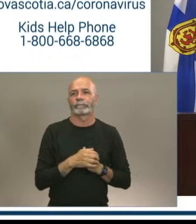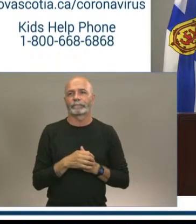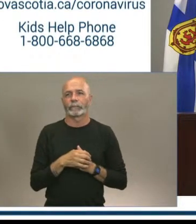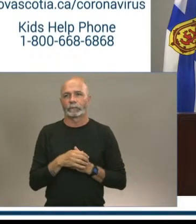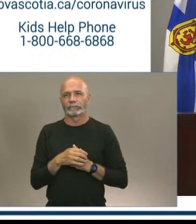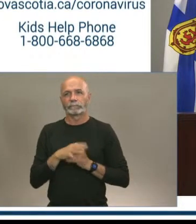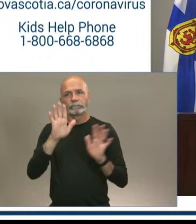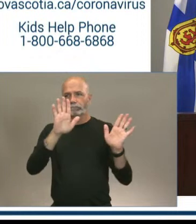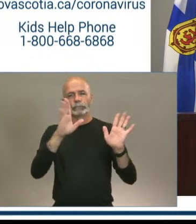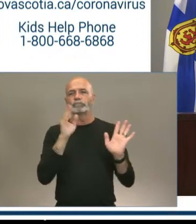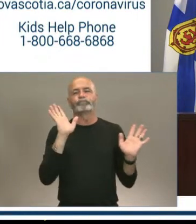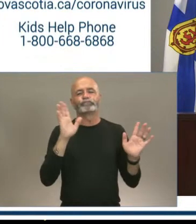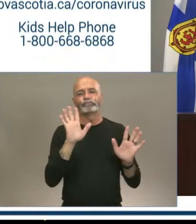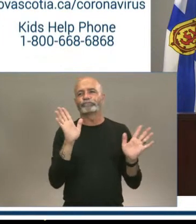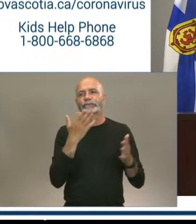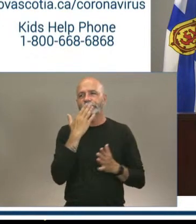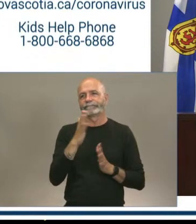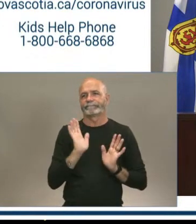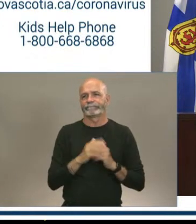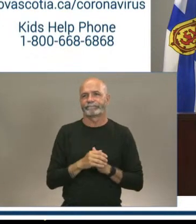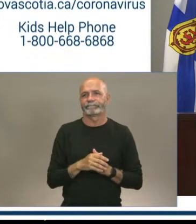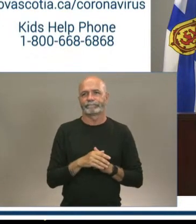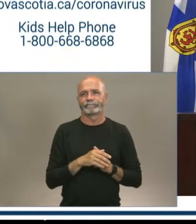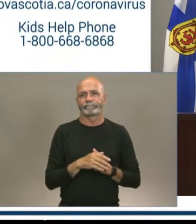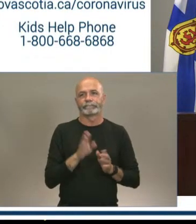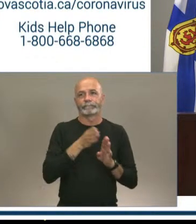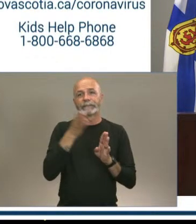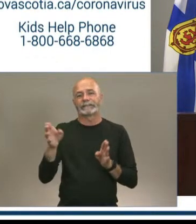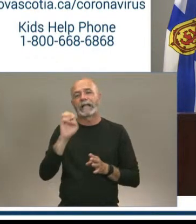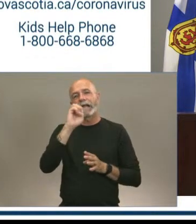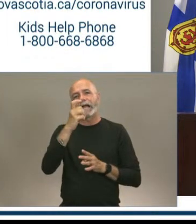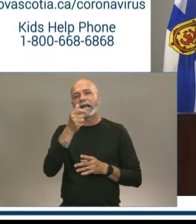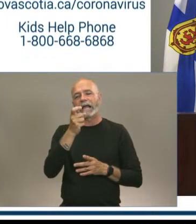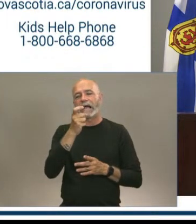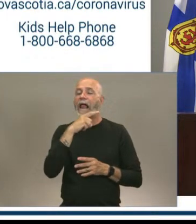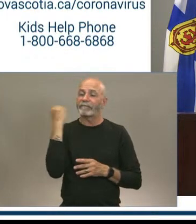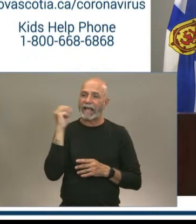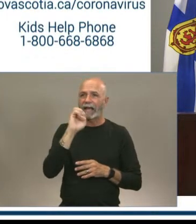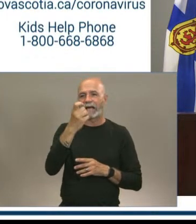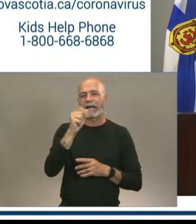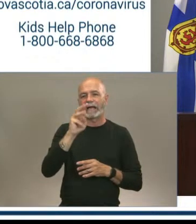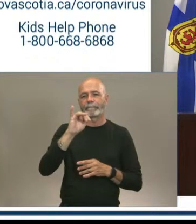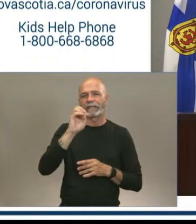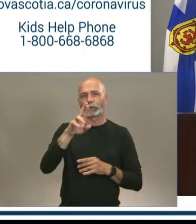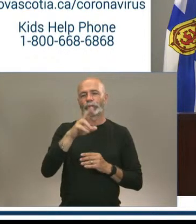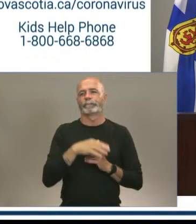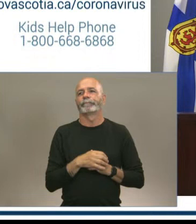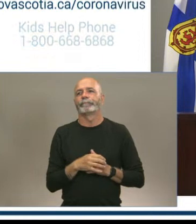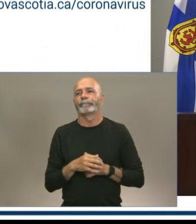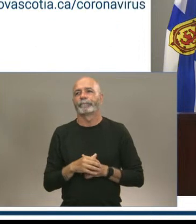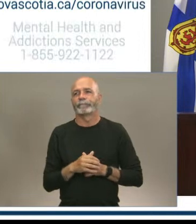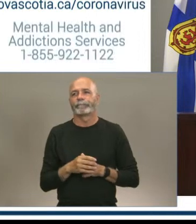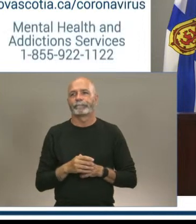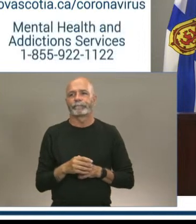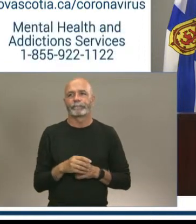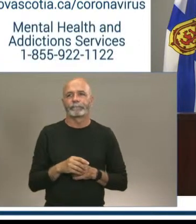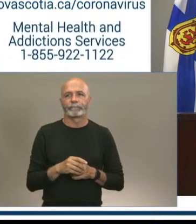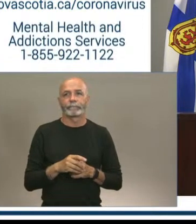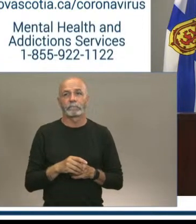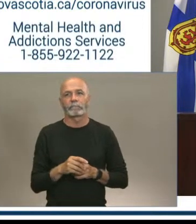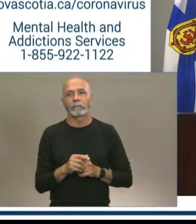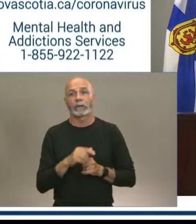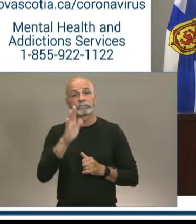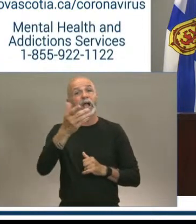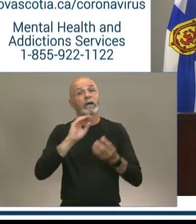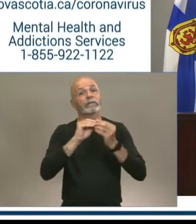Okay, great. We'll move next to Tim Bousquet with the Halifax Examiner. Good afternoon. The numbers certainly look great compared to what they have been in